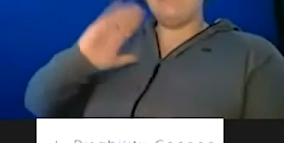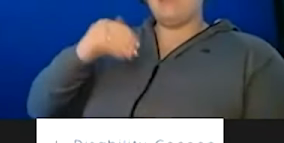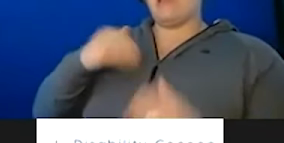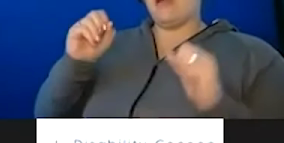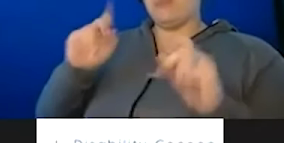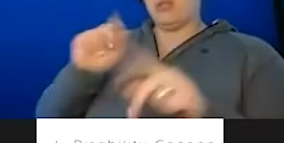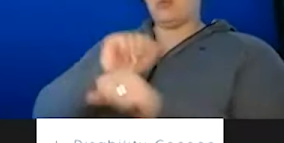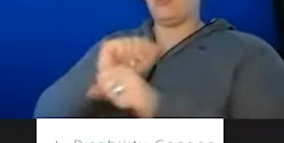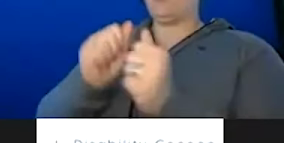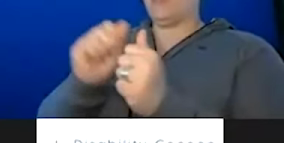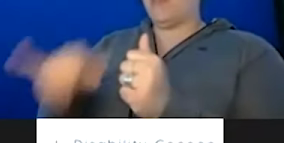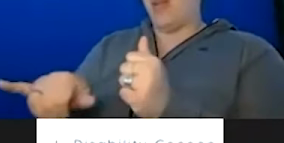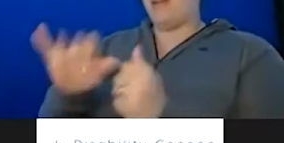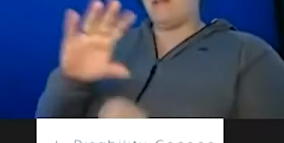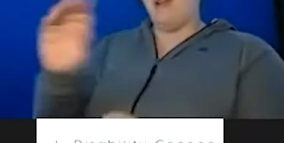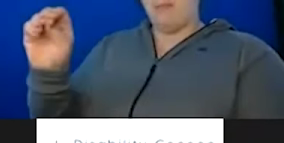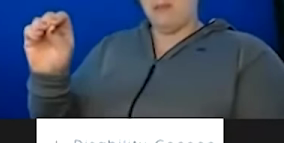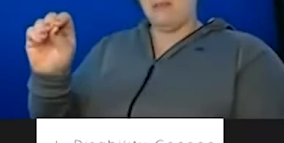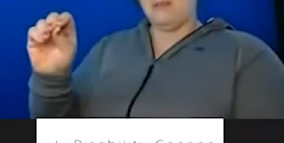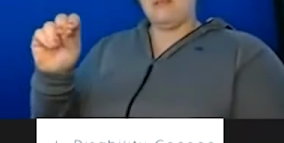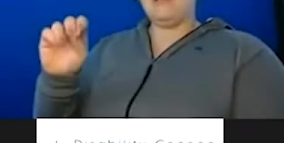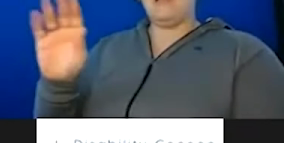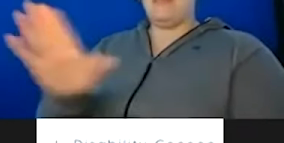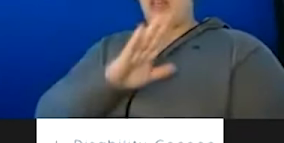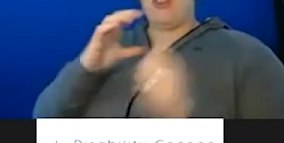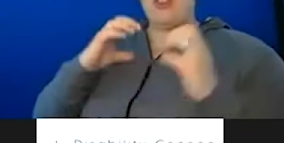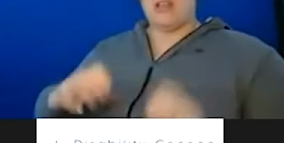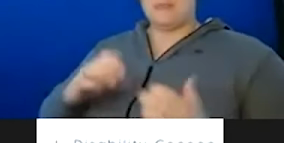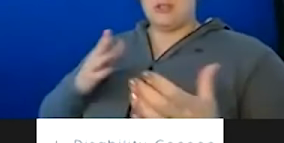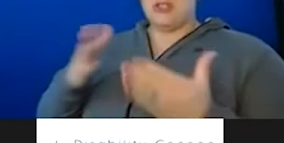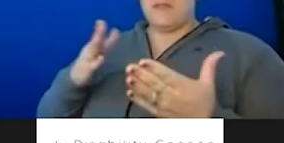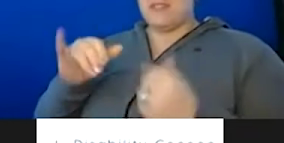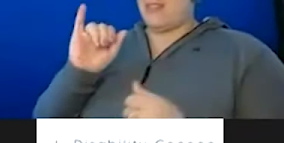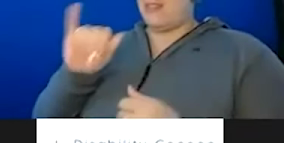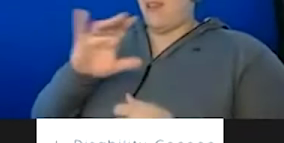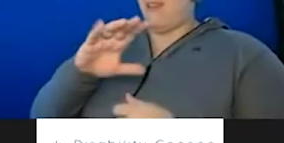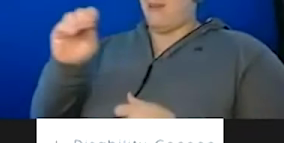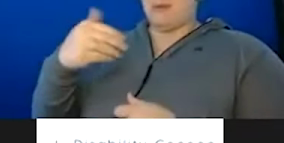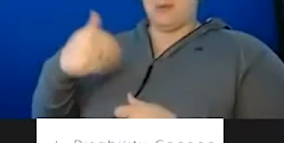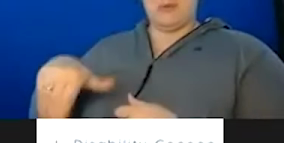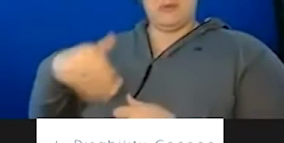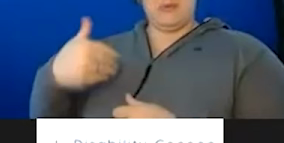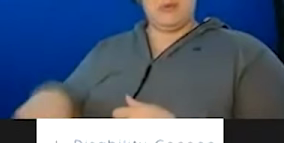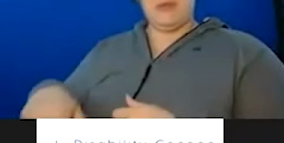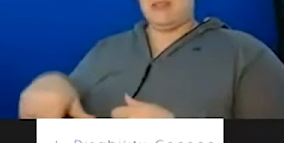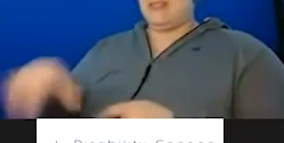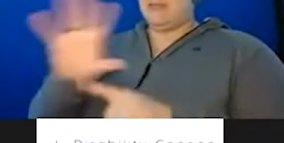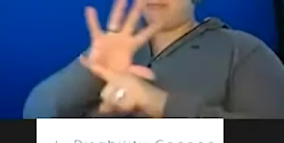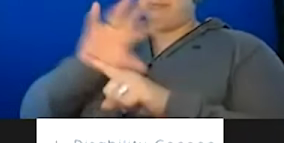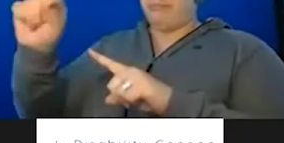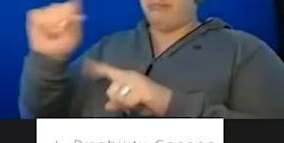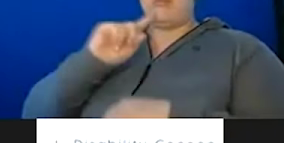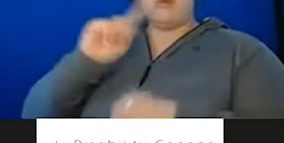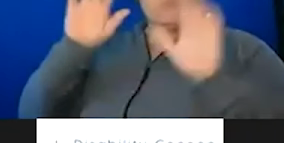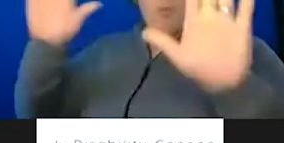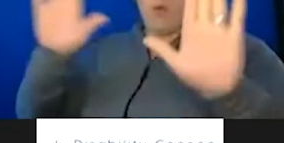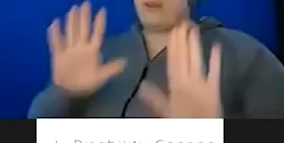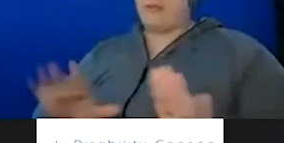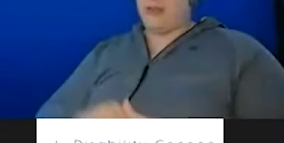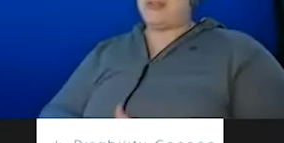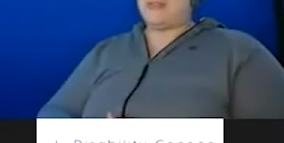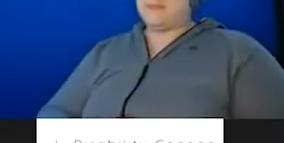customer service. And I've got to say, truly, that company has really been outstanding in their customer service. Yeah, we're basically on a first